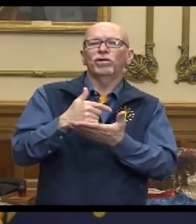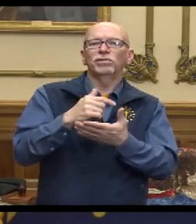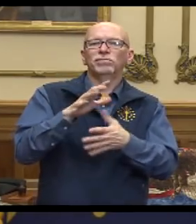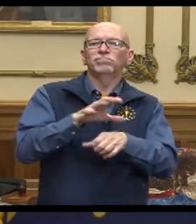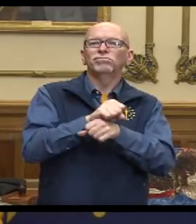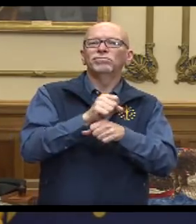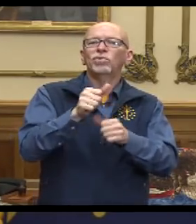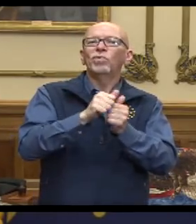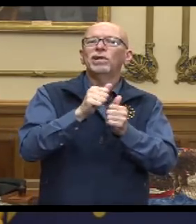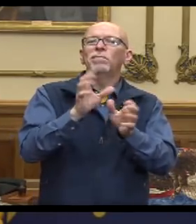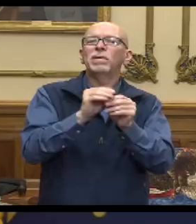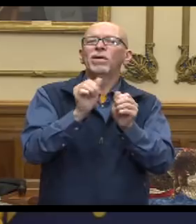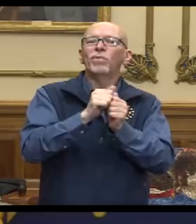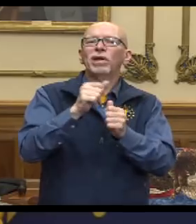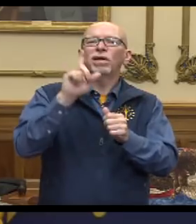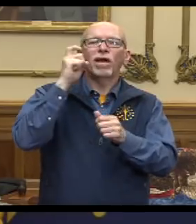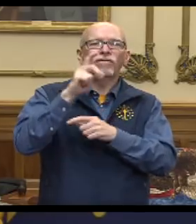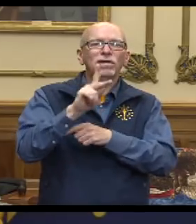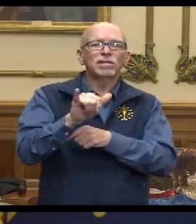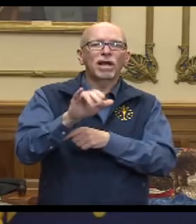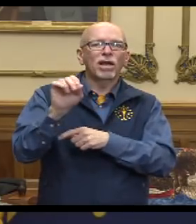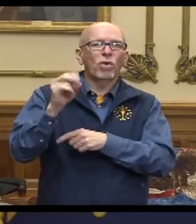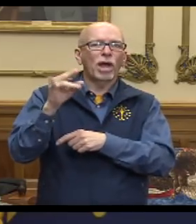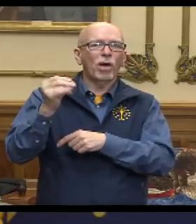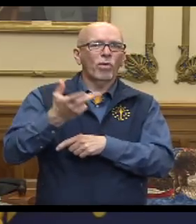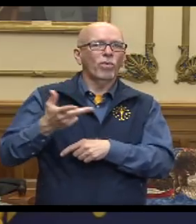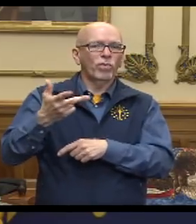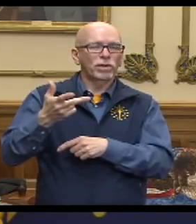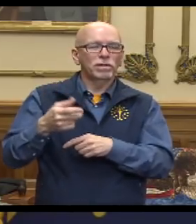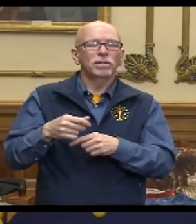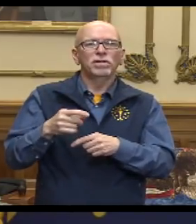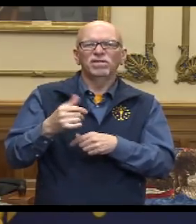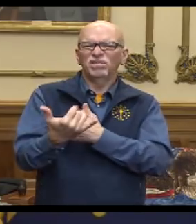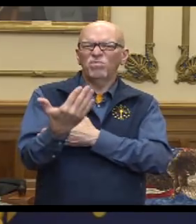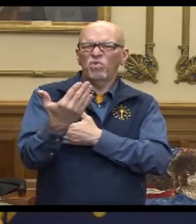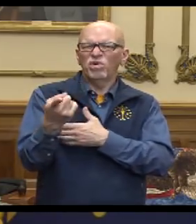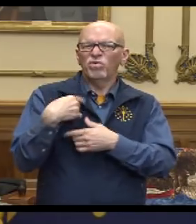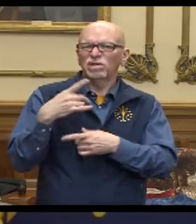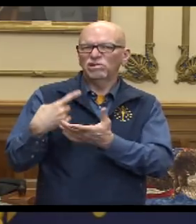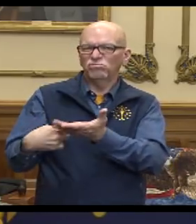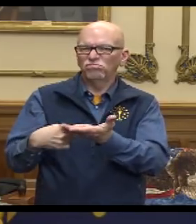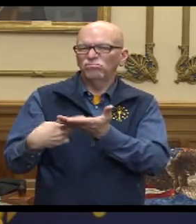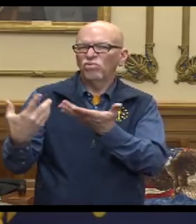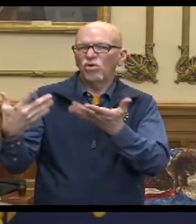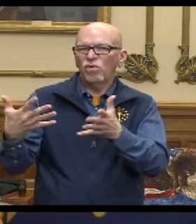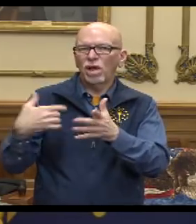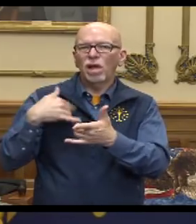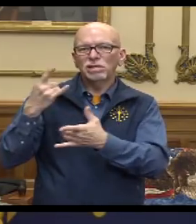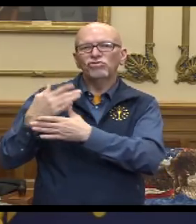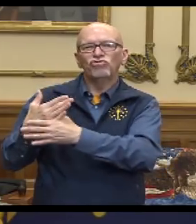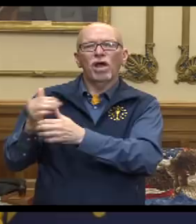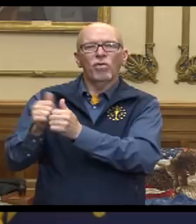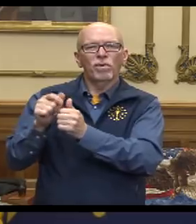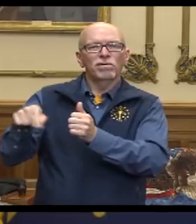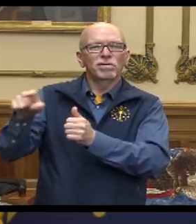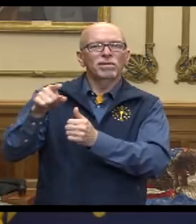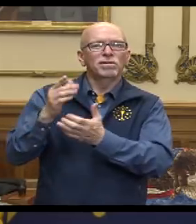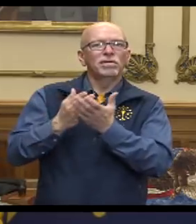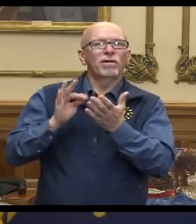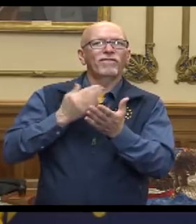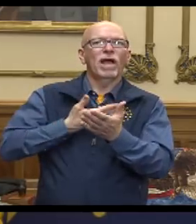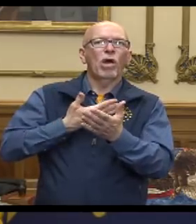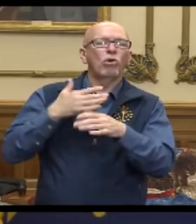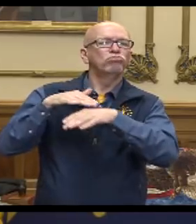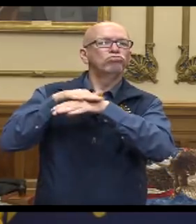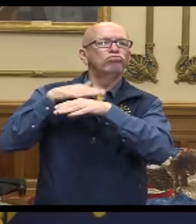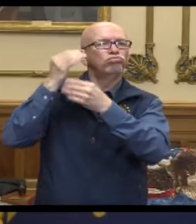governor of Kentucky and Ohio myself, personally earlier today, so I was able to share some